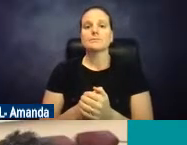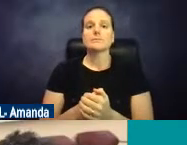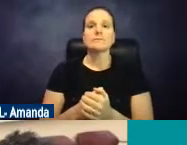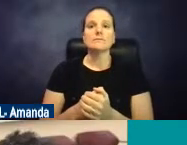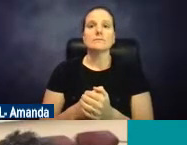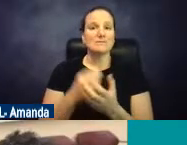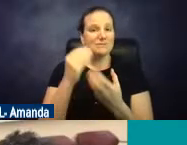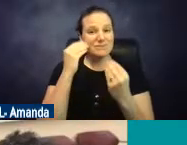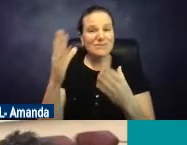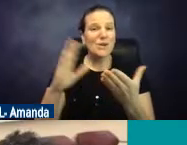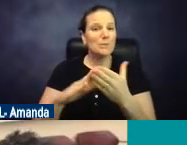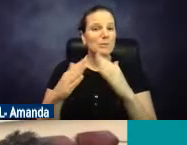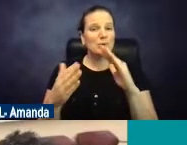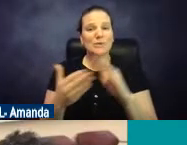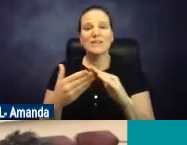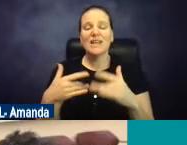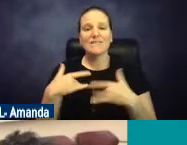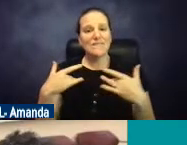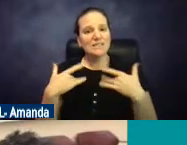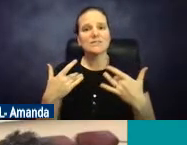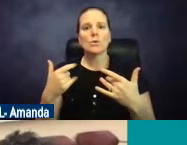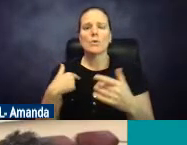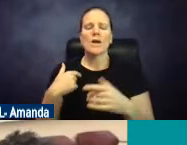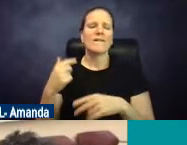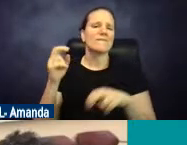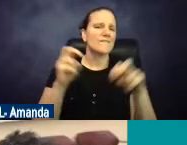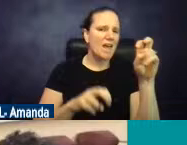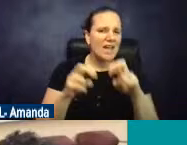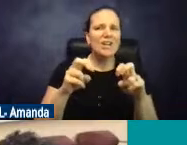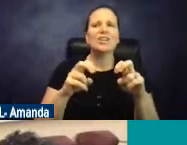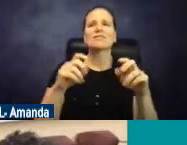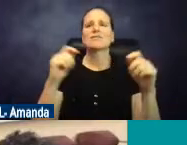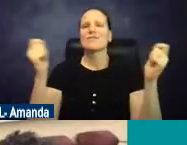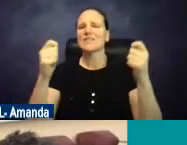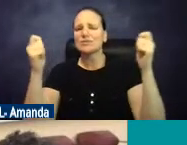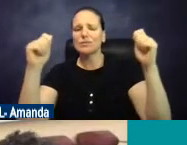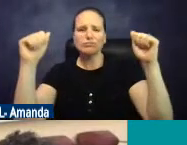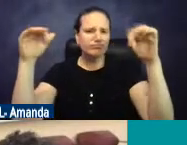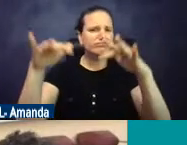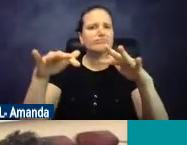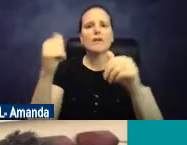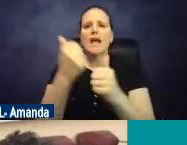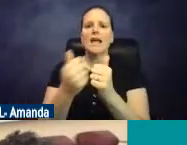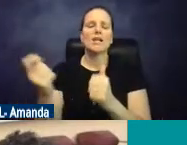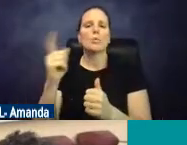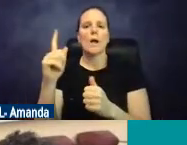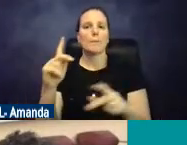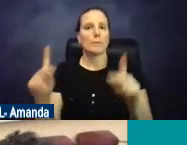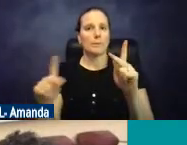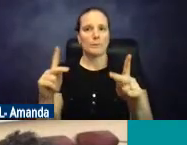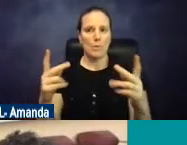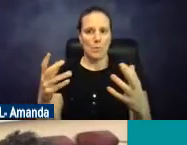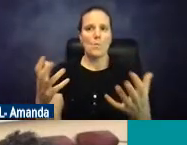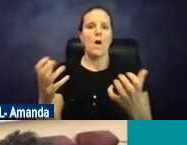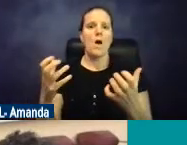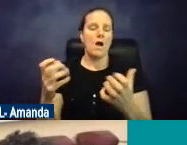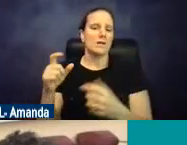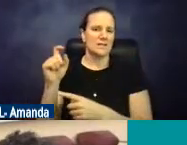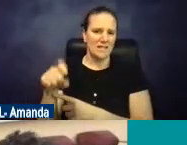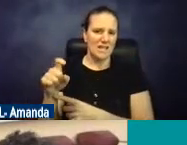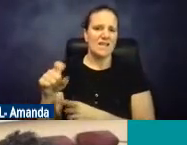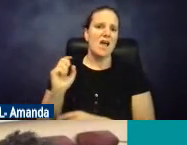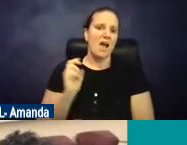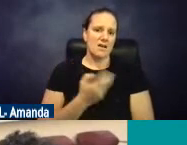Tabling at community events, we are at fairs and festivals, anywhere where folks want or need us to